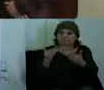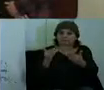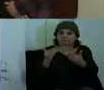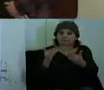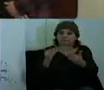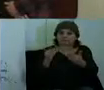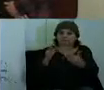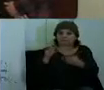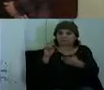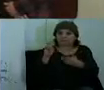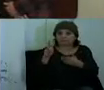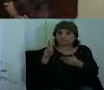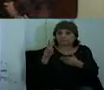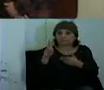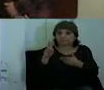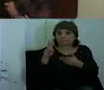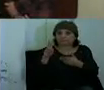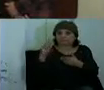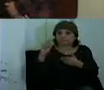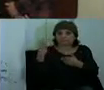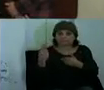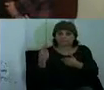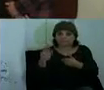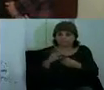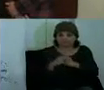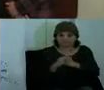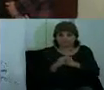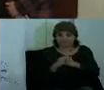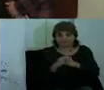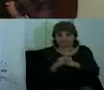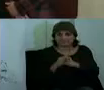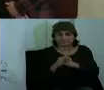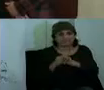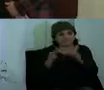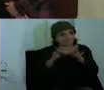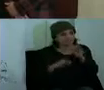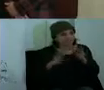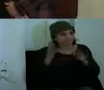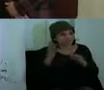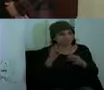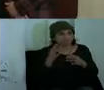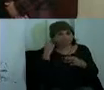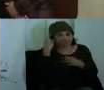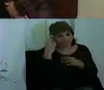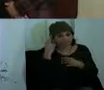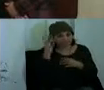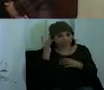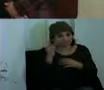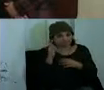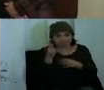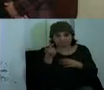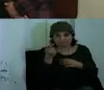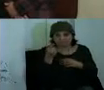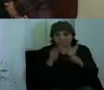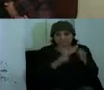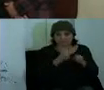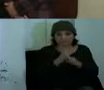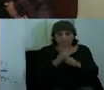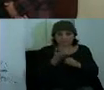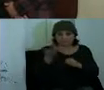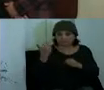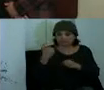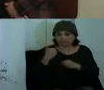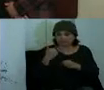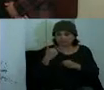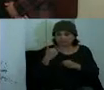to the Reverend Barbara Haynes, simply because 21 years ago when I walked through the